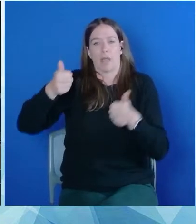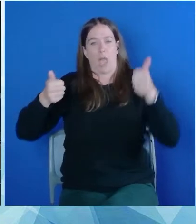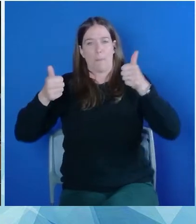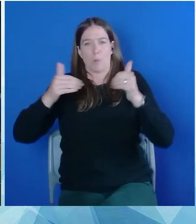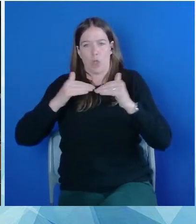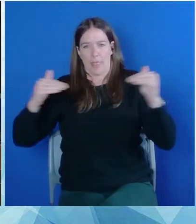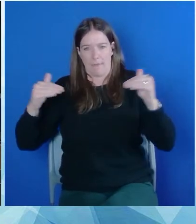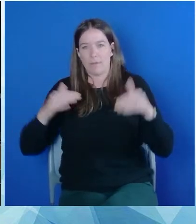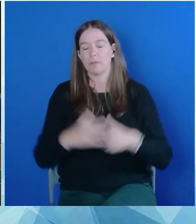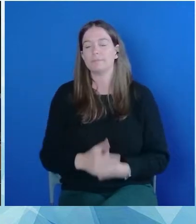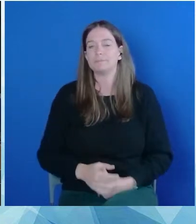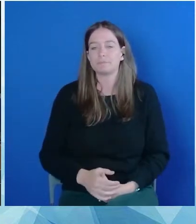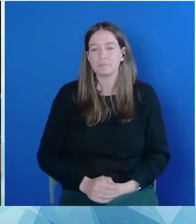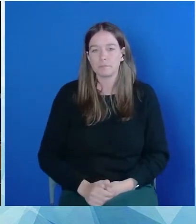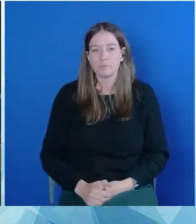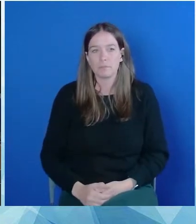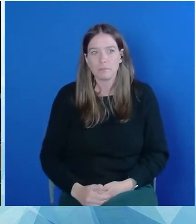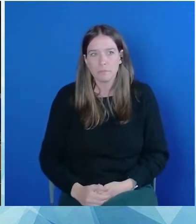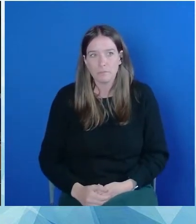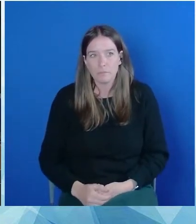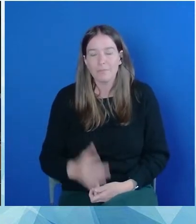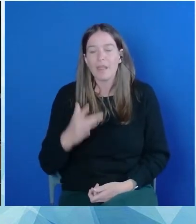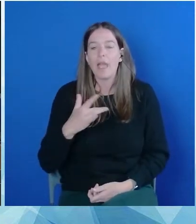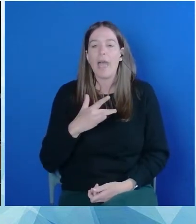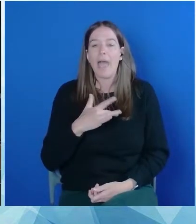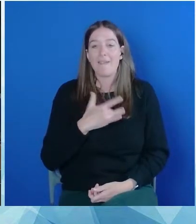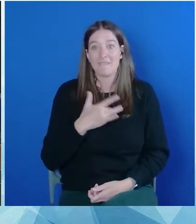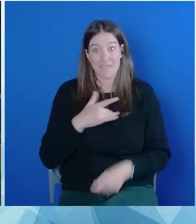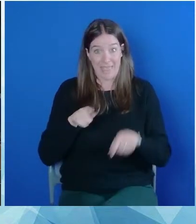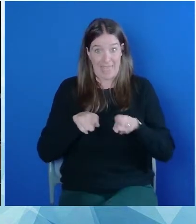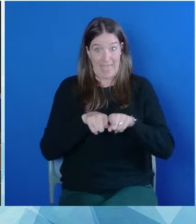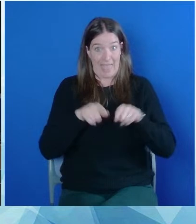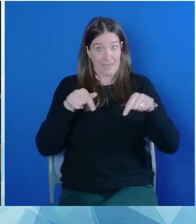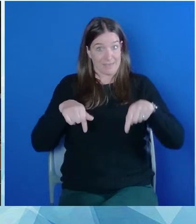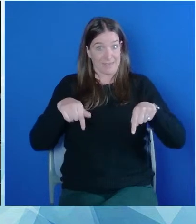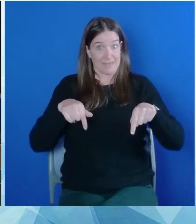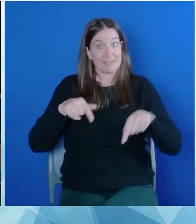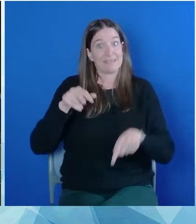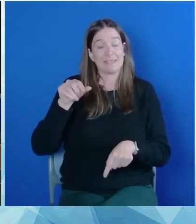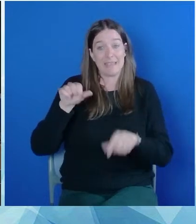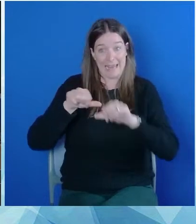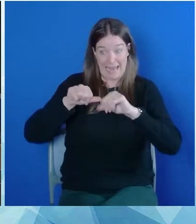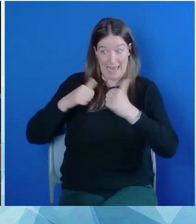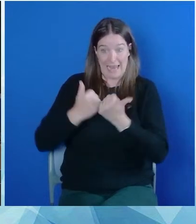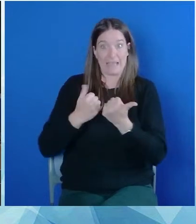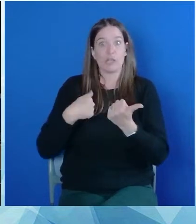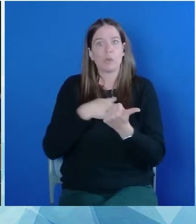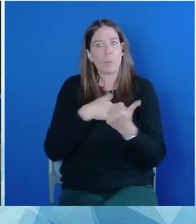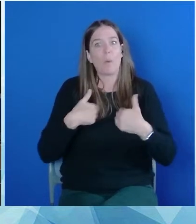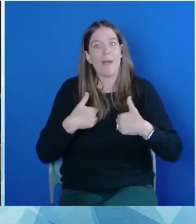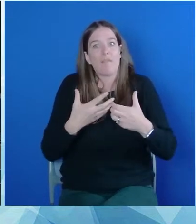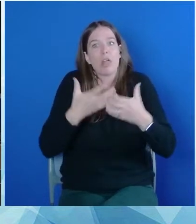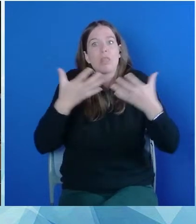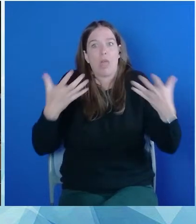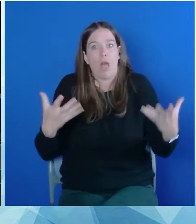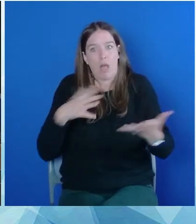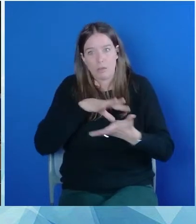big agency. He had a lot to learn and was told in December